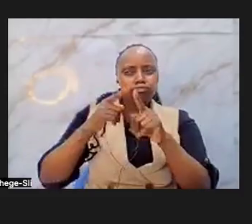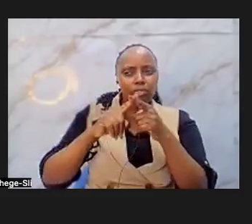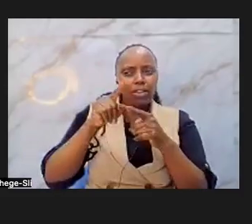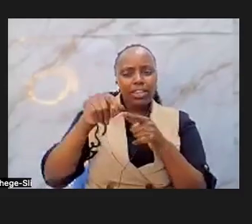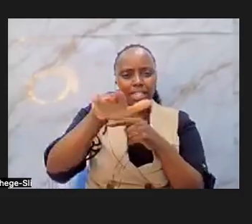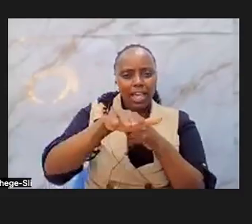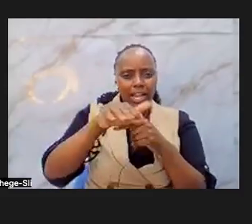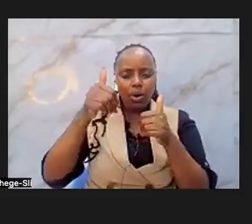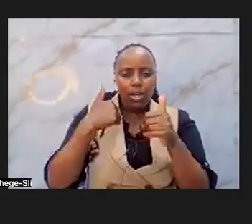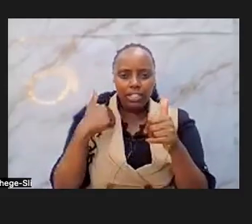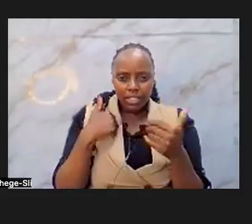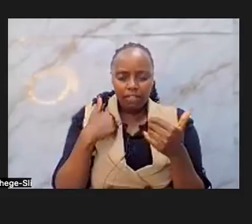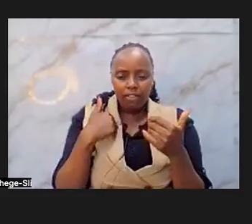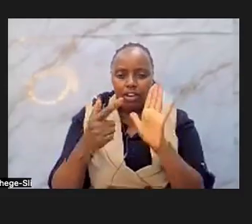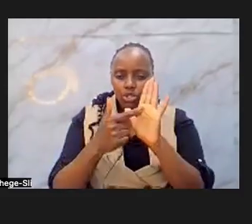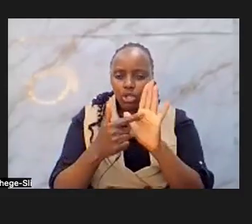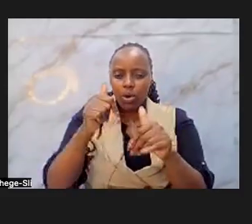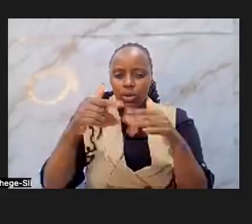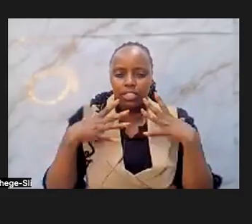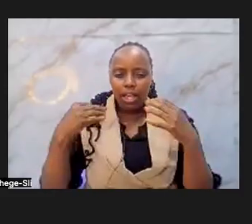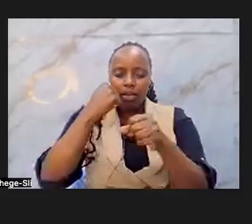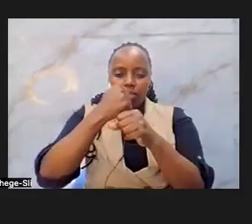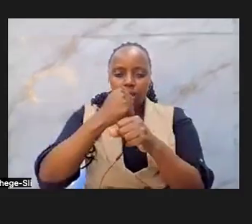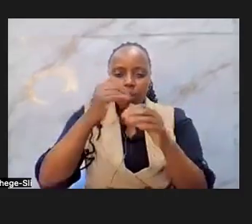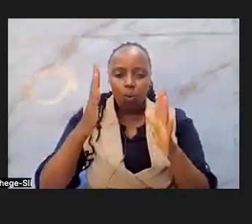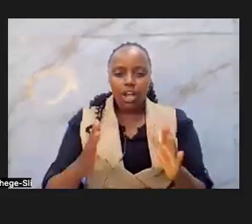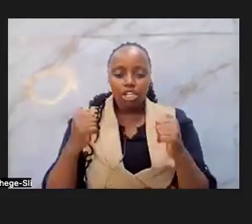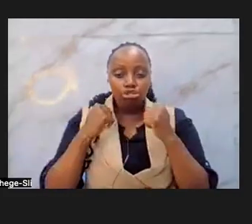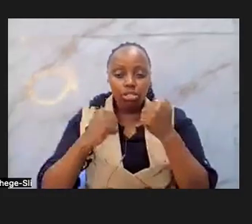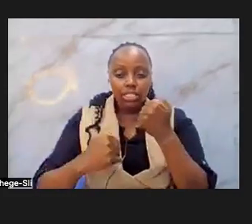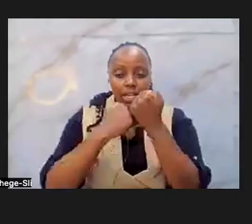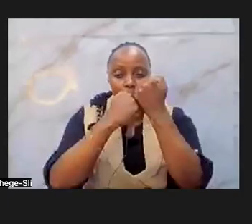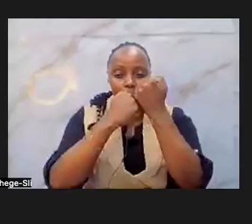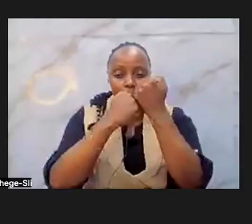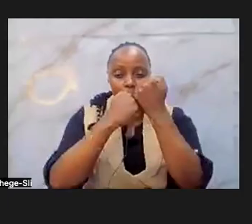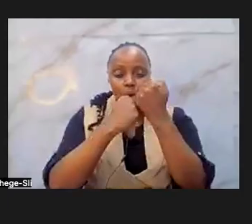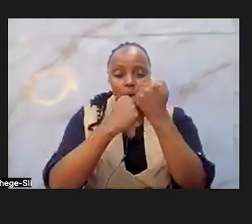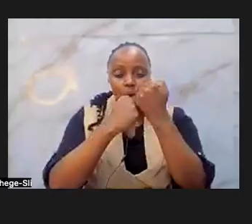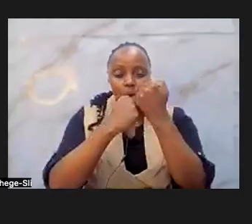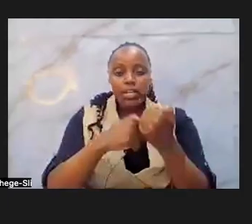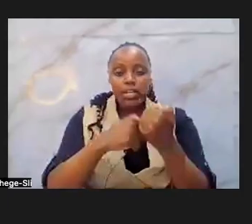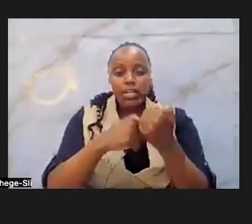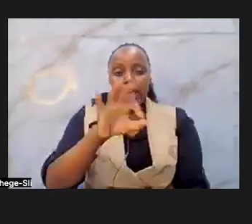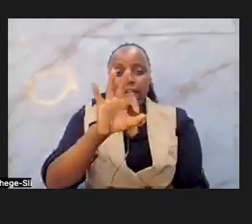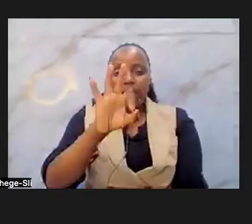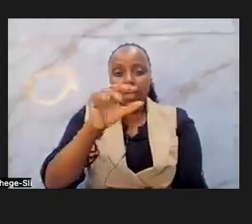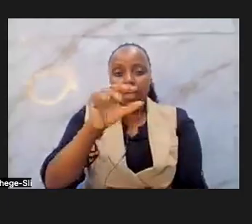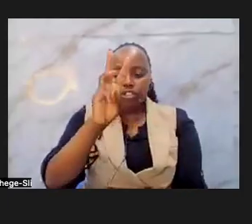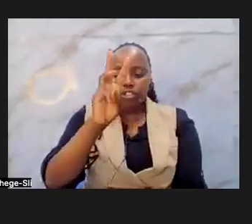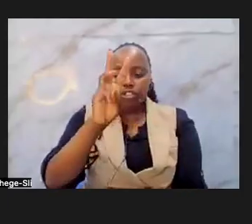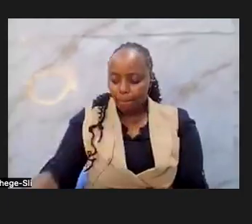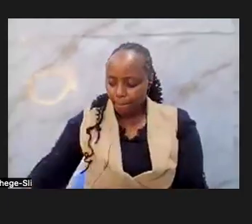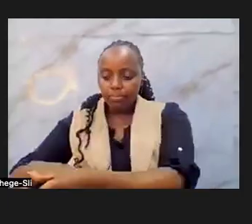one extreme, you might have health workers who strongly support FGM, who are performing FGM, medicalized FGM. And on the other end of